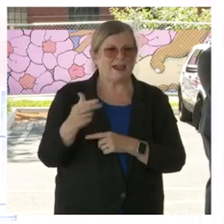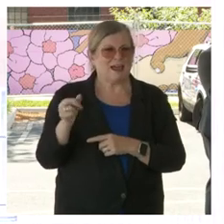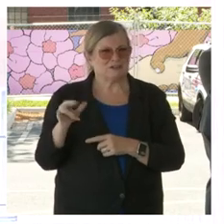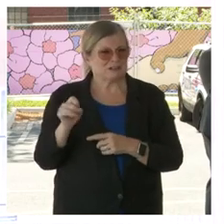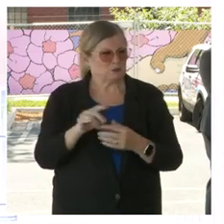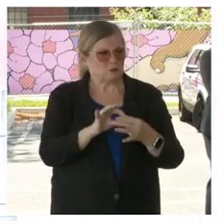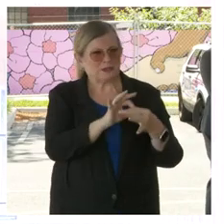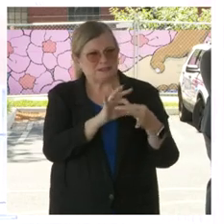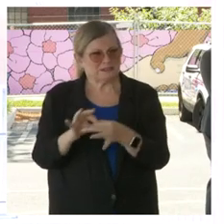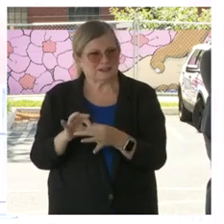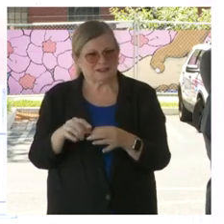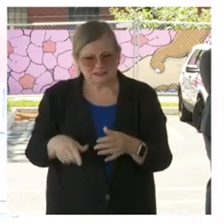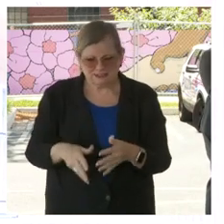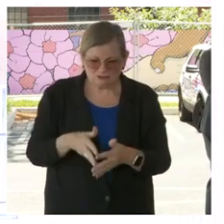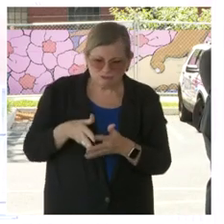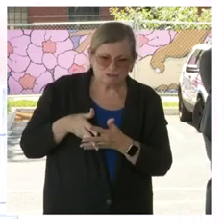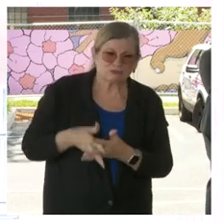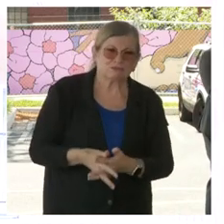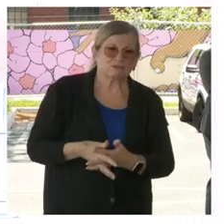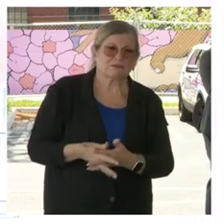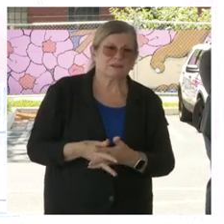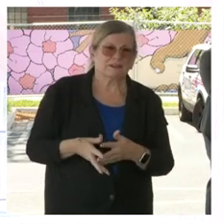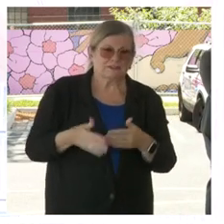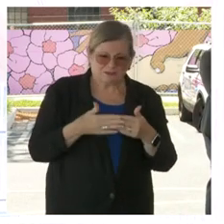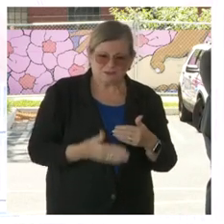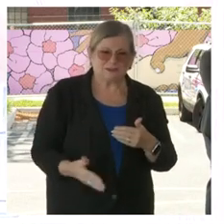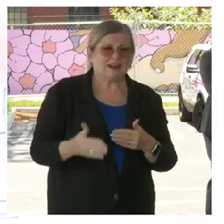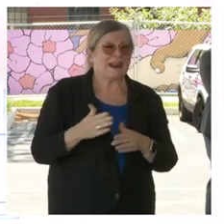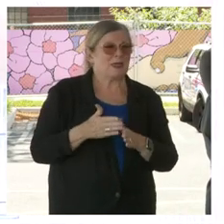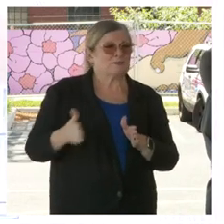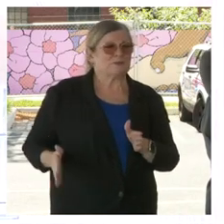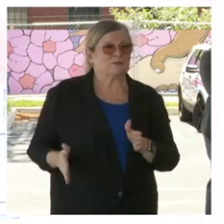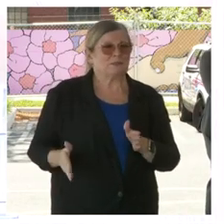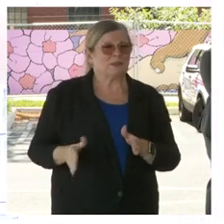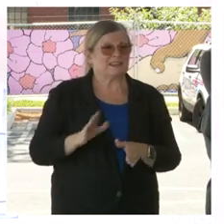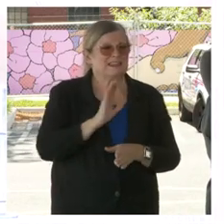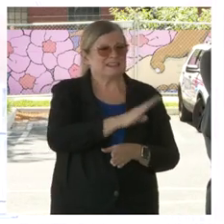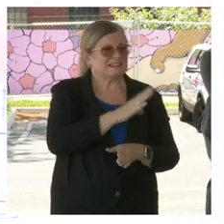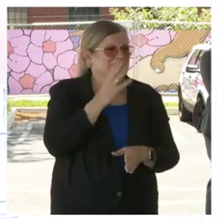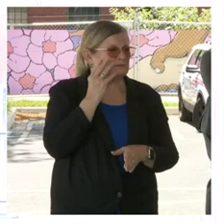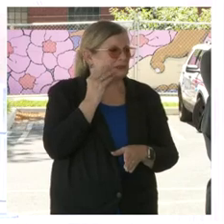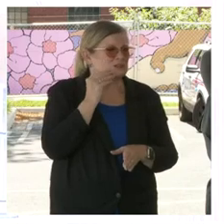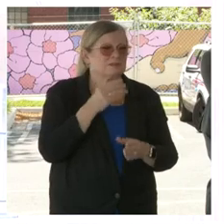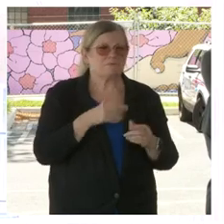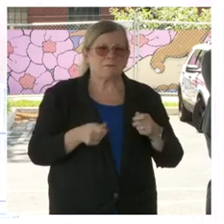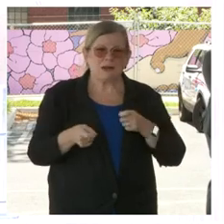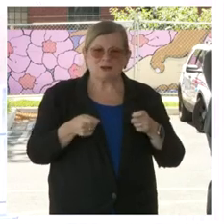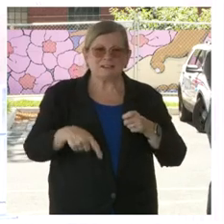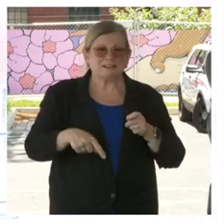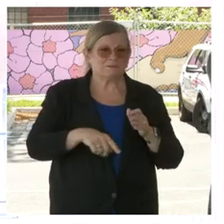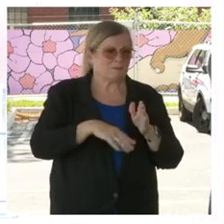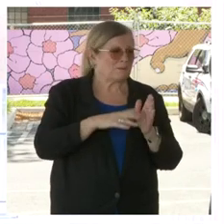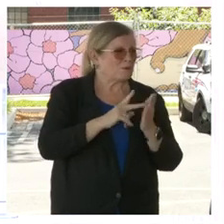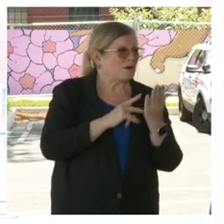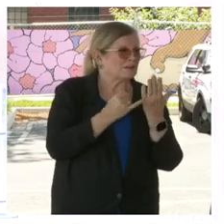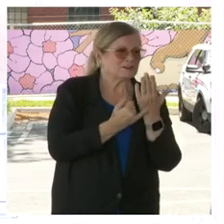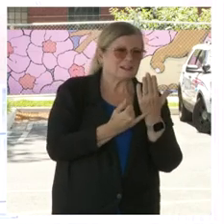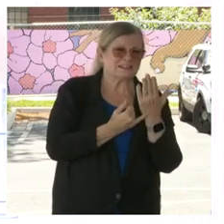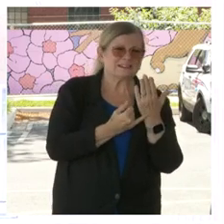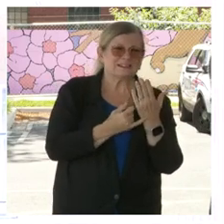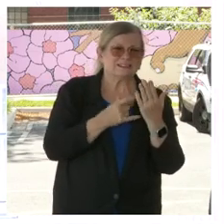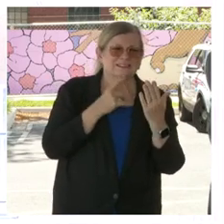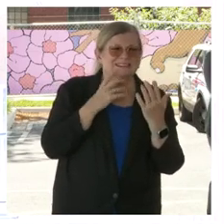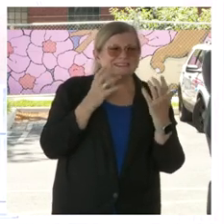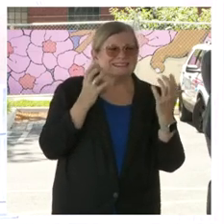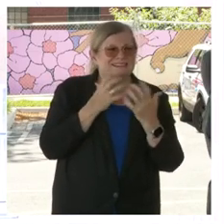by Councilmember Trayon White. LeGreg is the experience manager for this Parcel 15 project, and we're fortunate to have someone like him